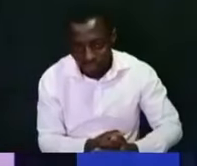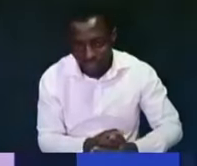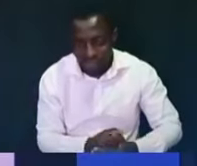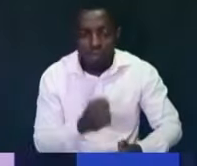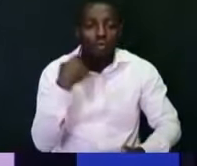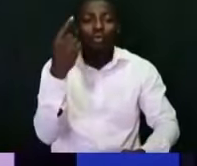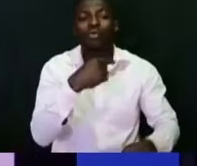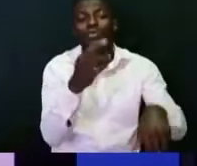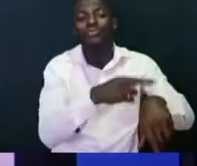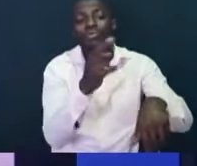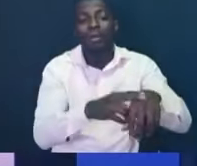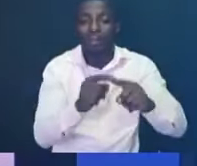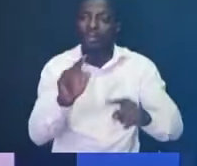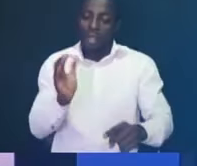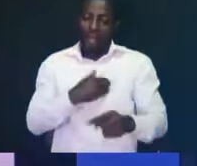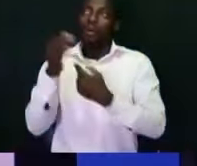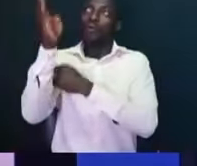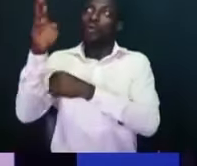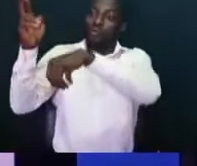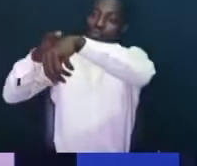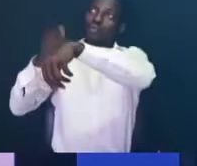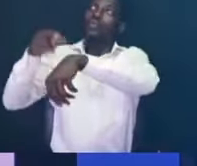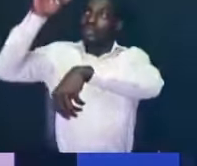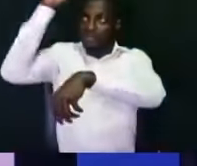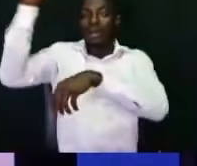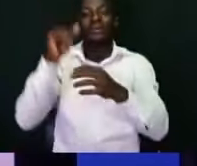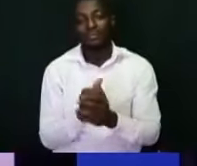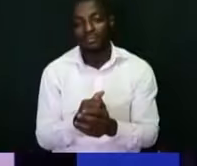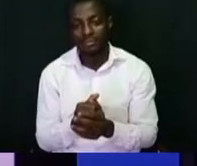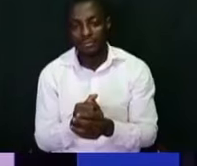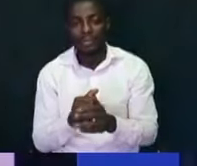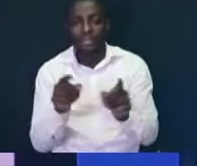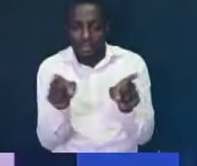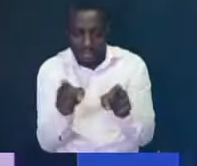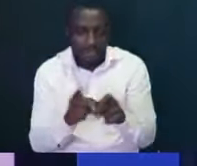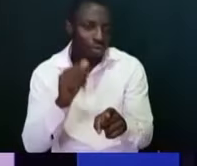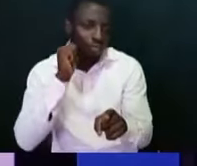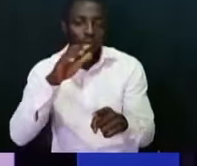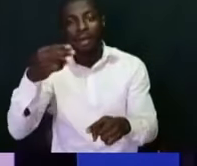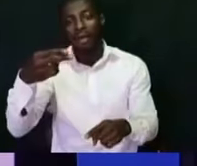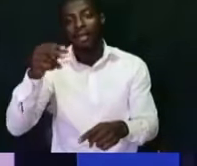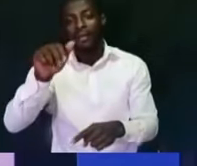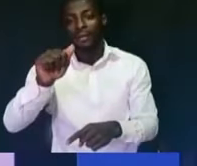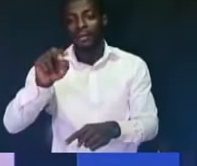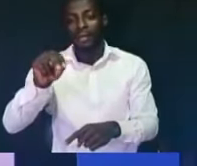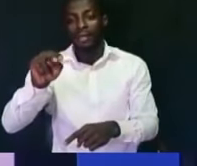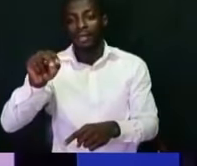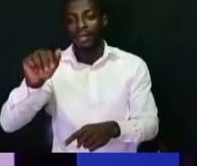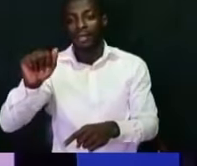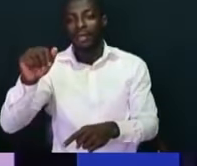our God Hanah in her song of Praise will